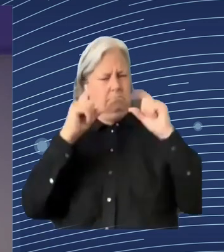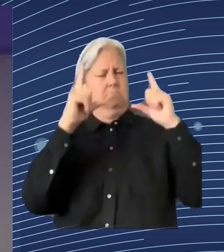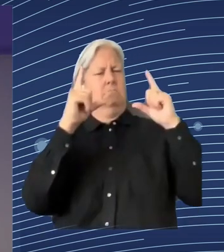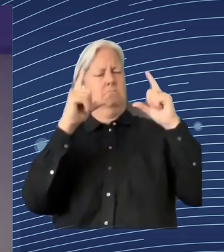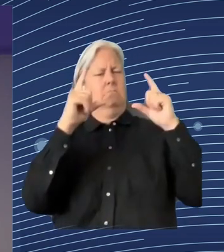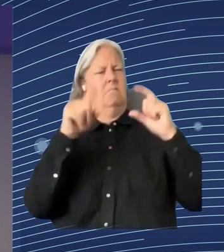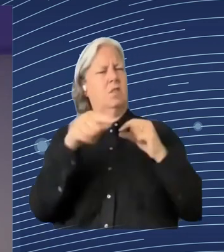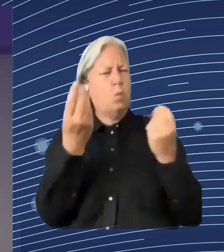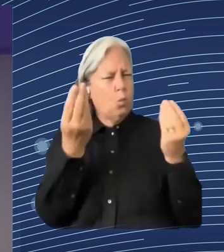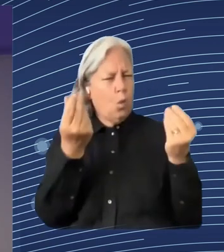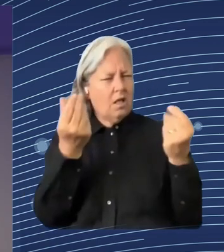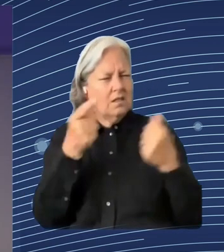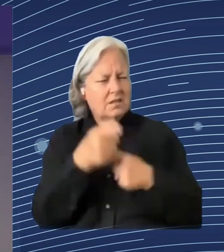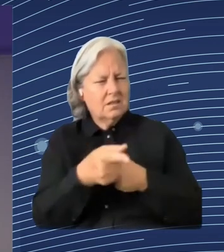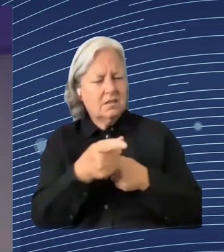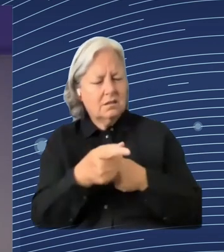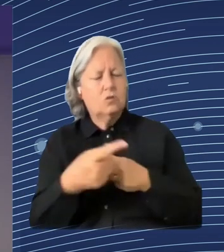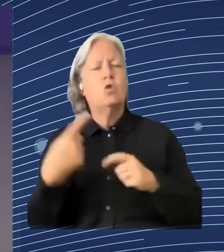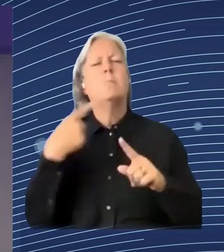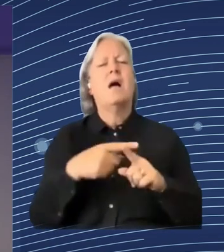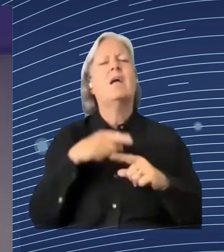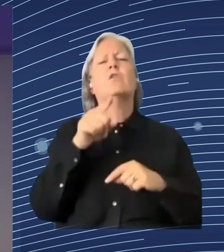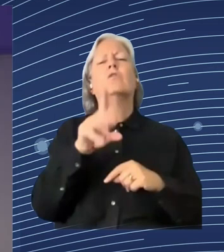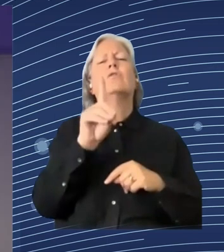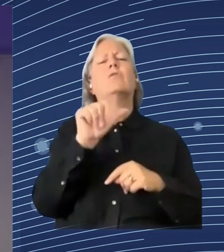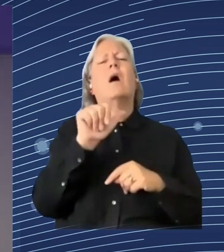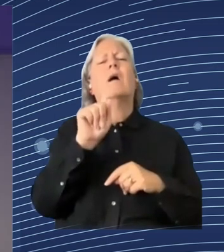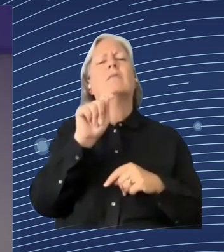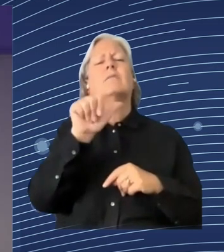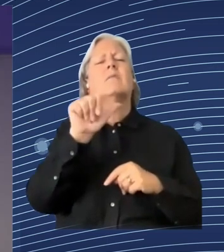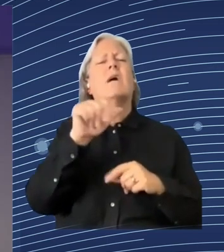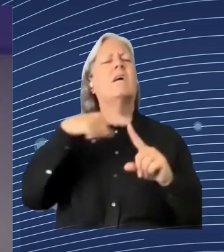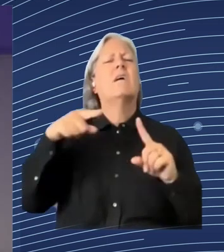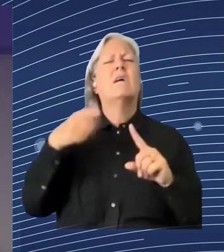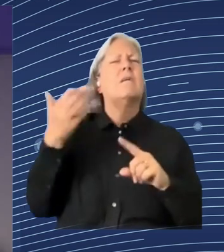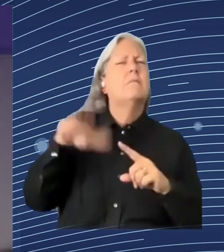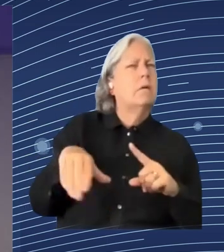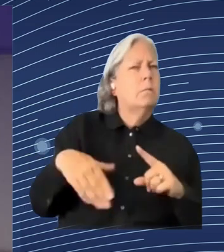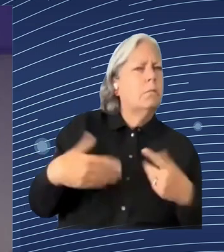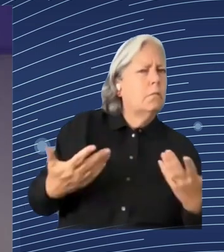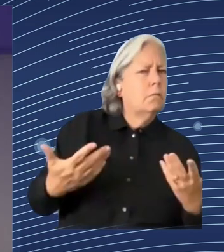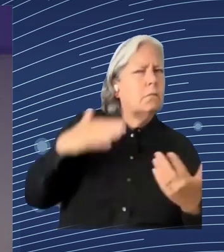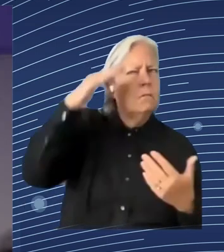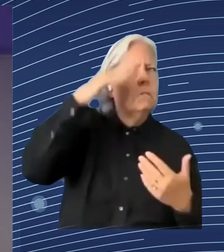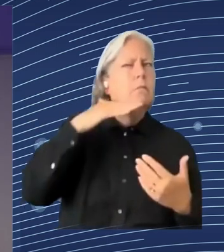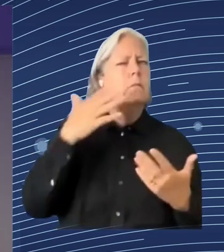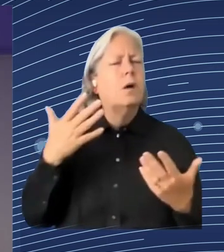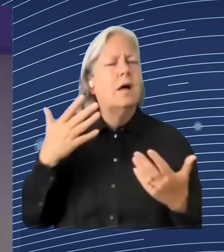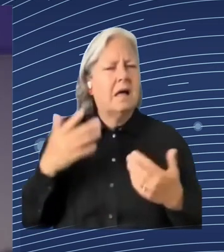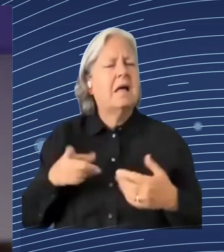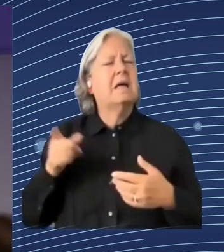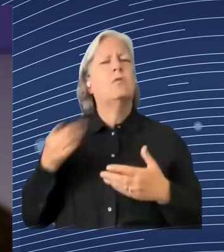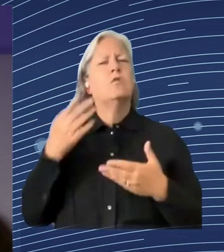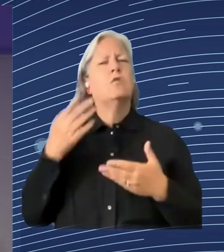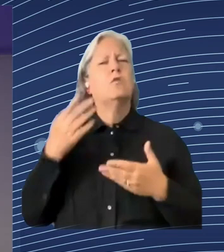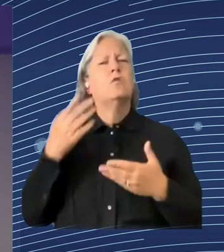but where's the data coming from? We've seen some model generating images, for example, and then